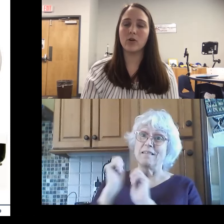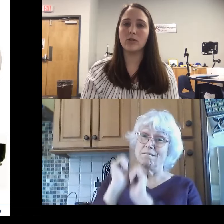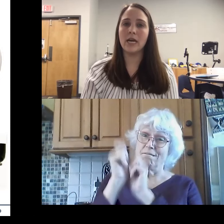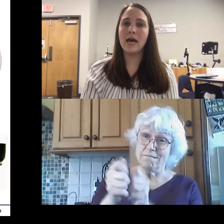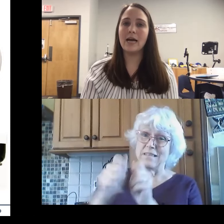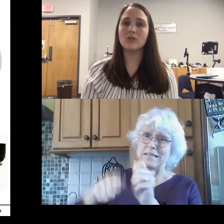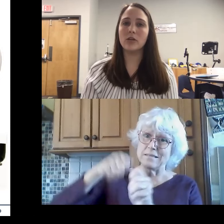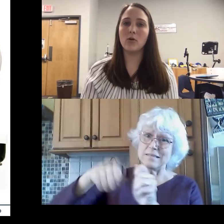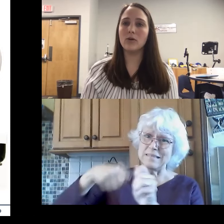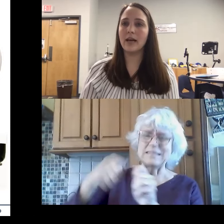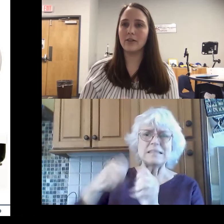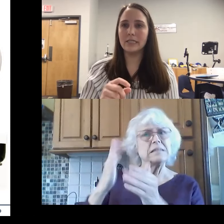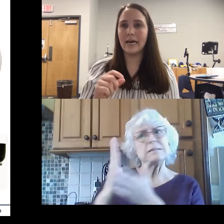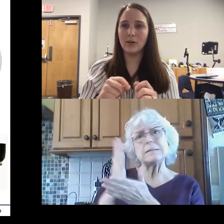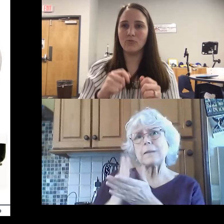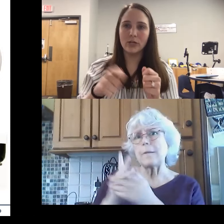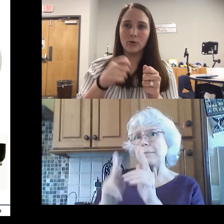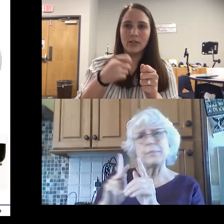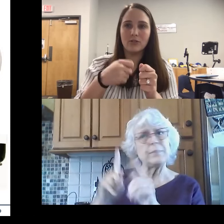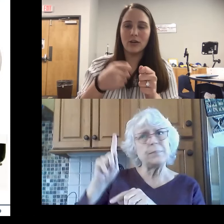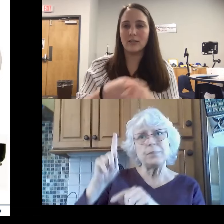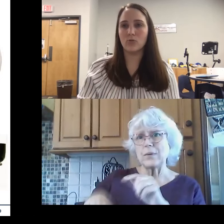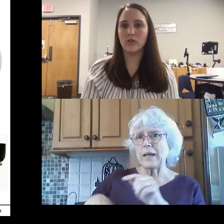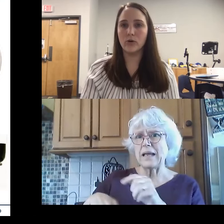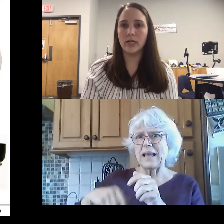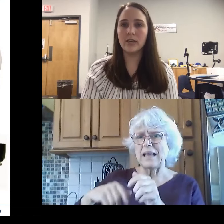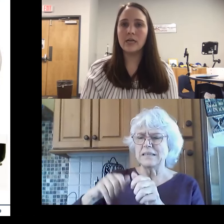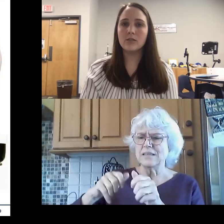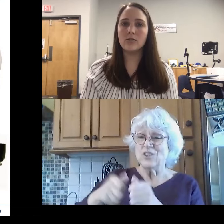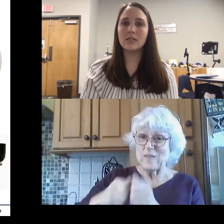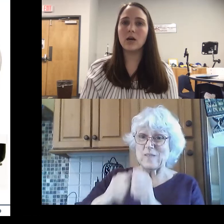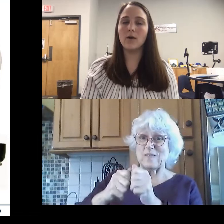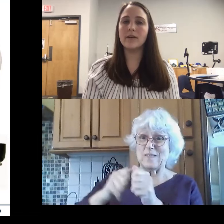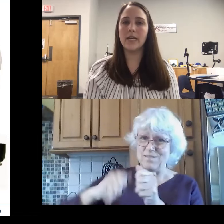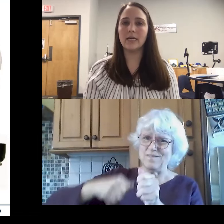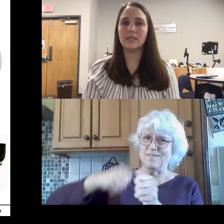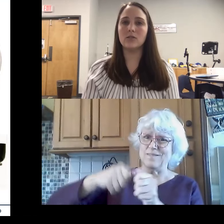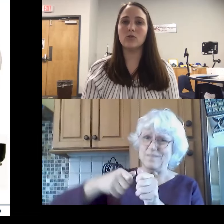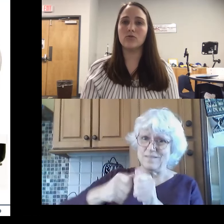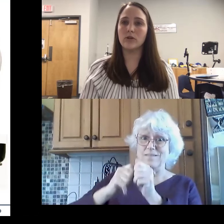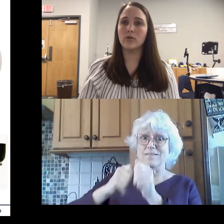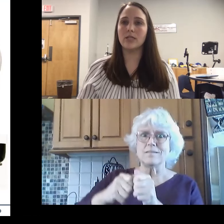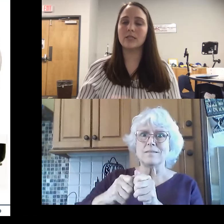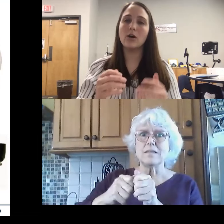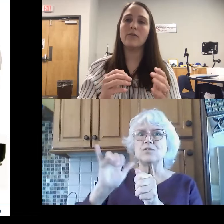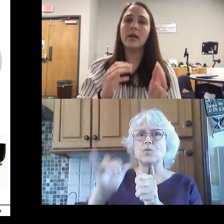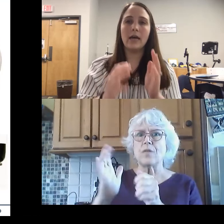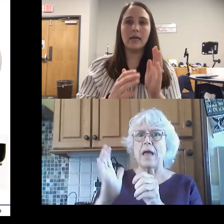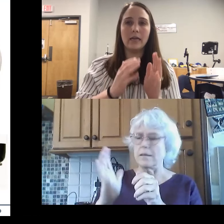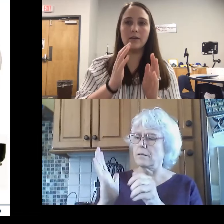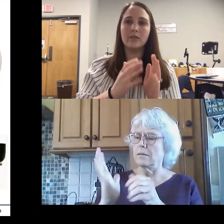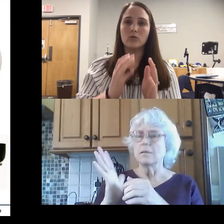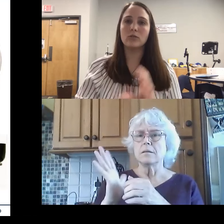have difficulty actually holding that low tiny reel and trying to reel in. So this cuff connects us to the reel itself